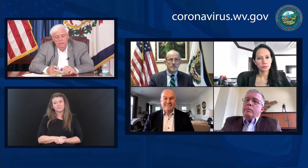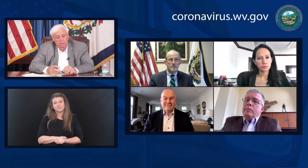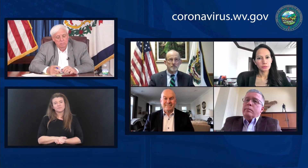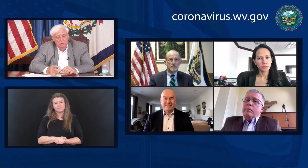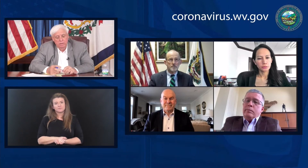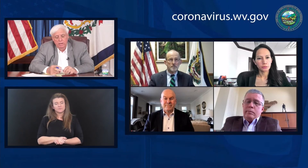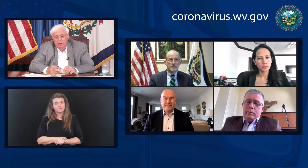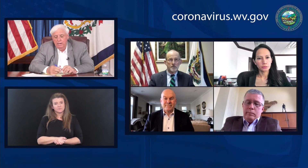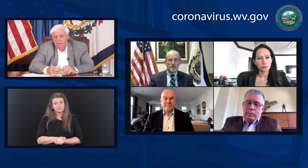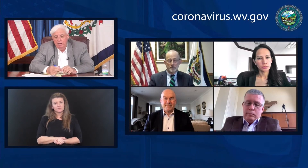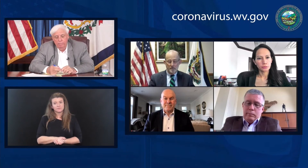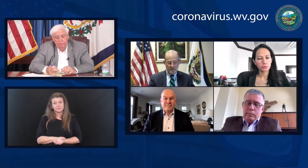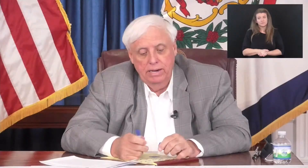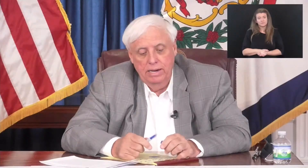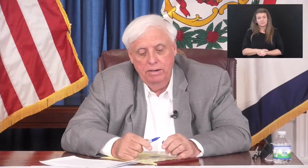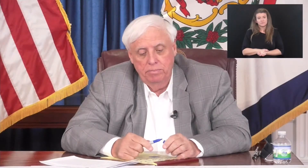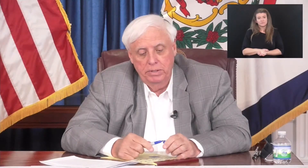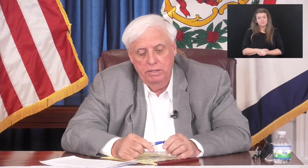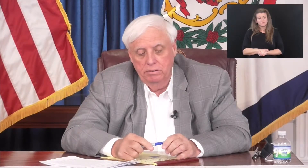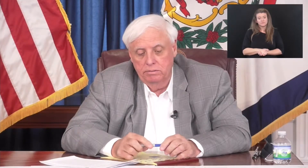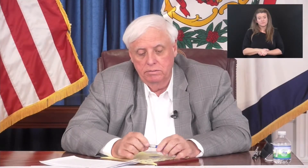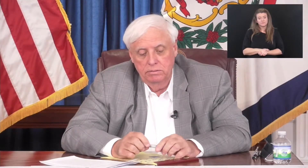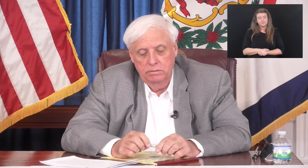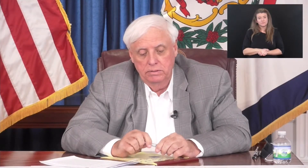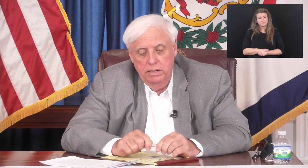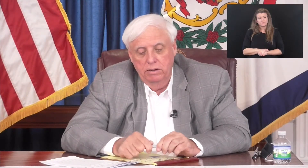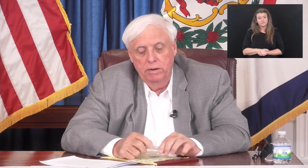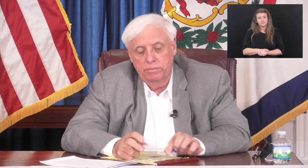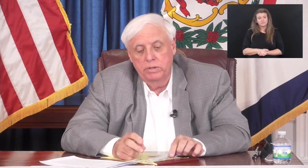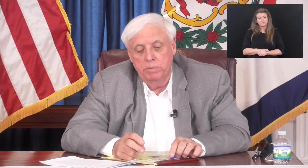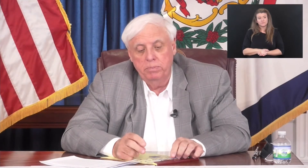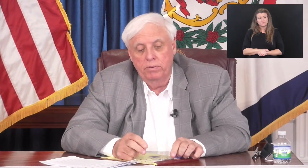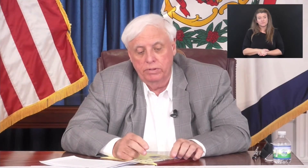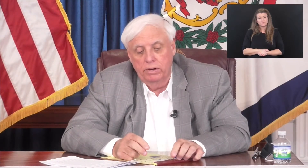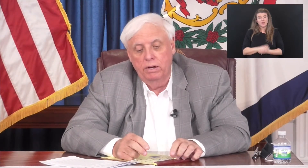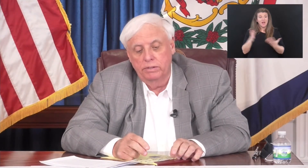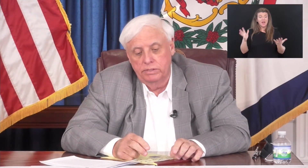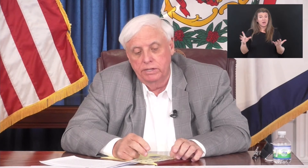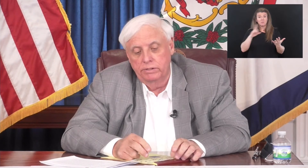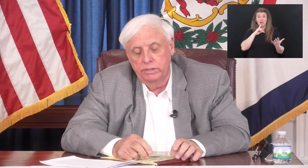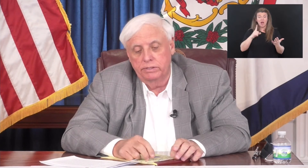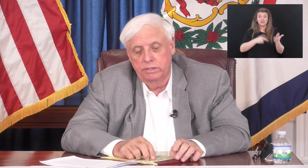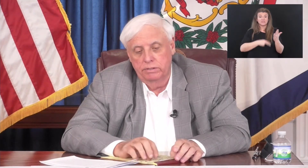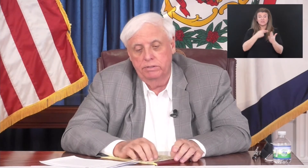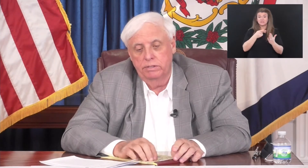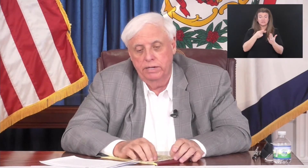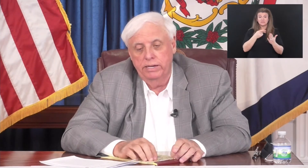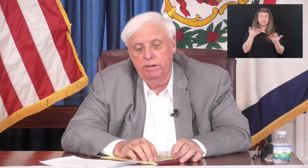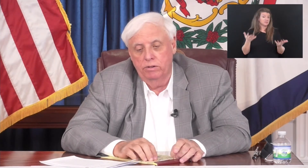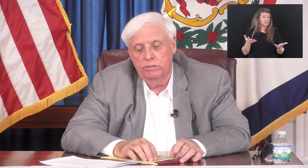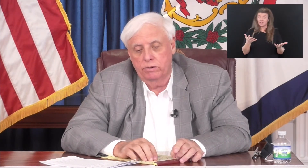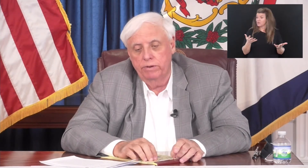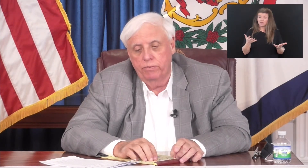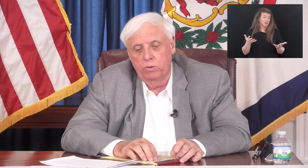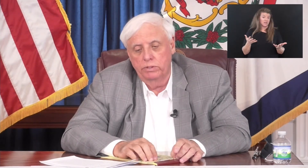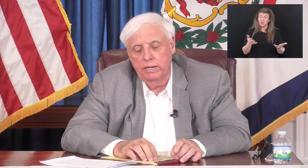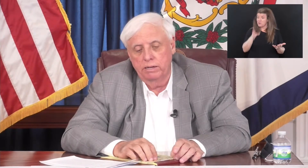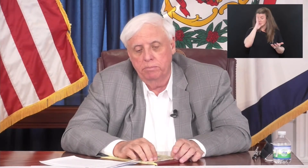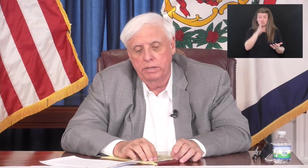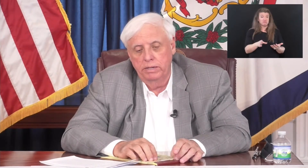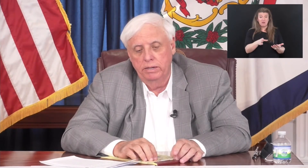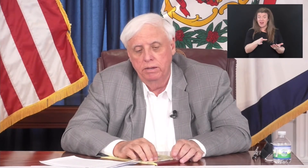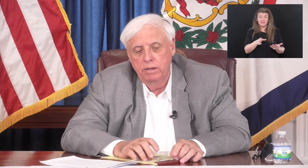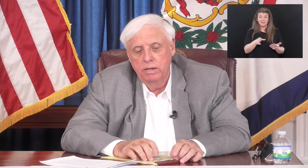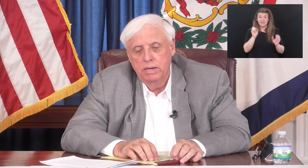Phil, I have been, you know, to be perfectly honest, you know, just to take it on straightforward as I